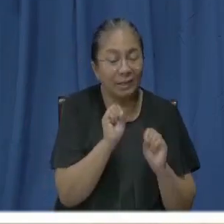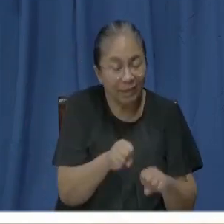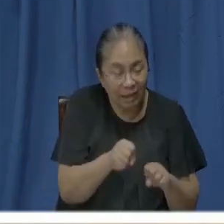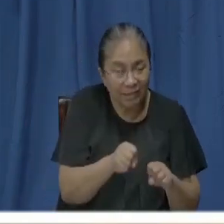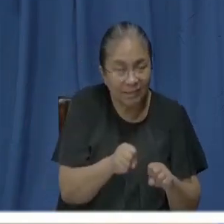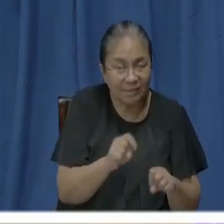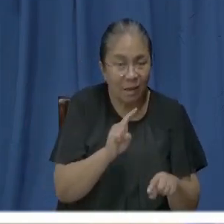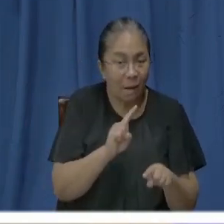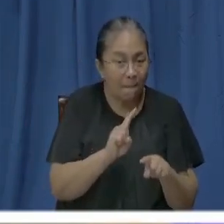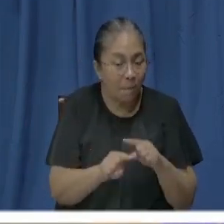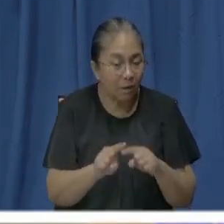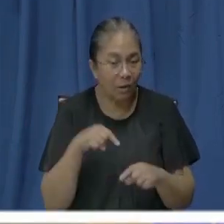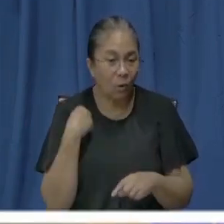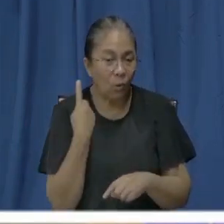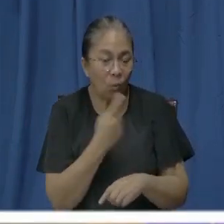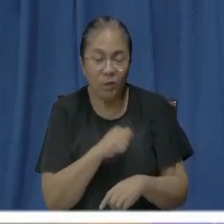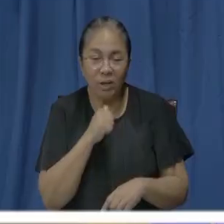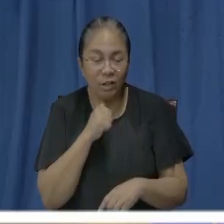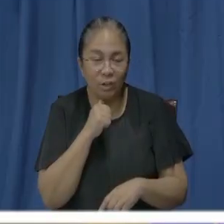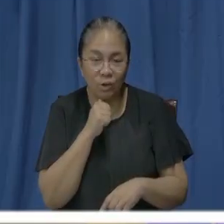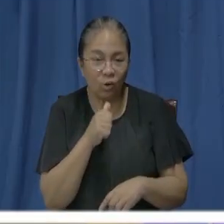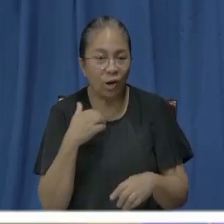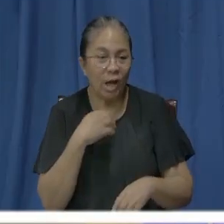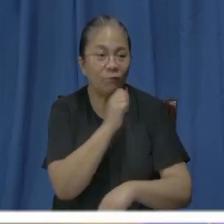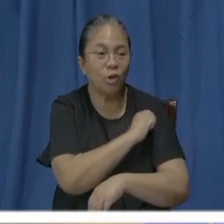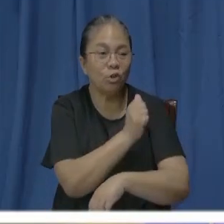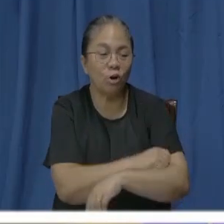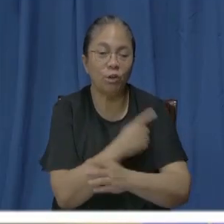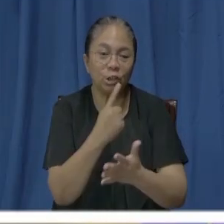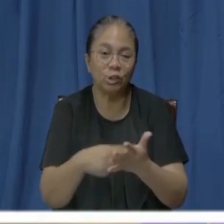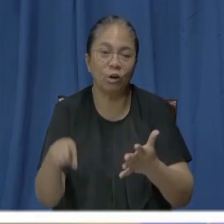not a Christian response?